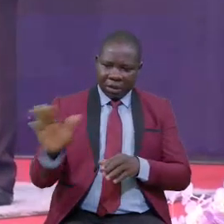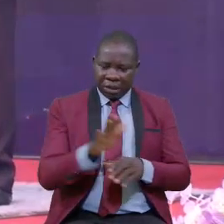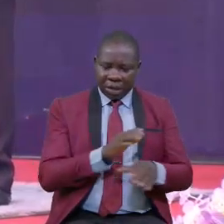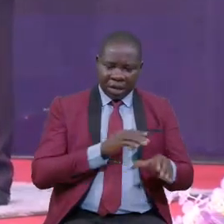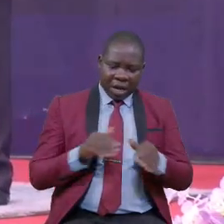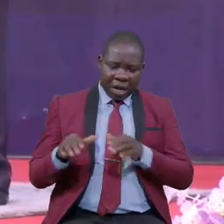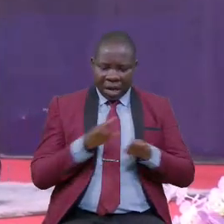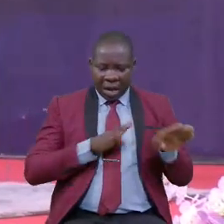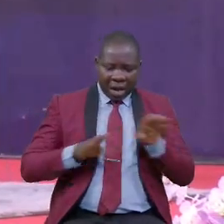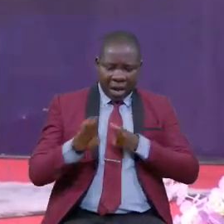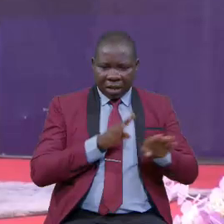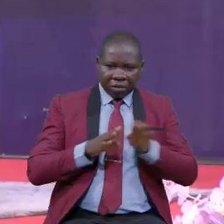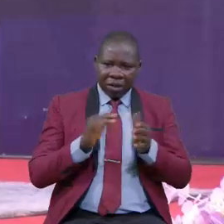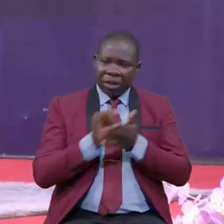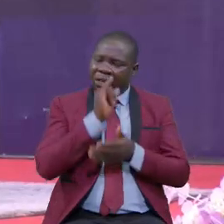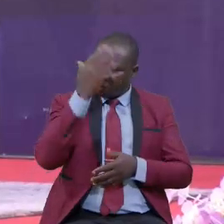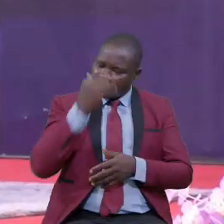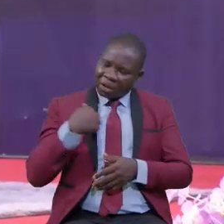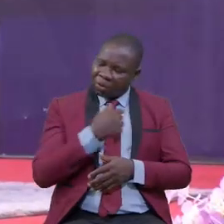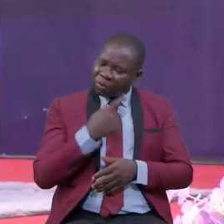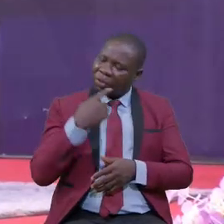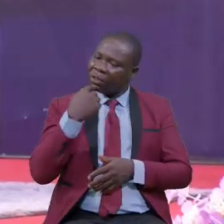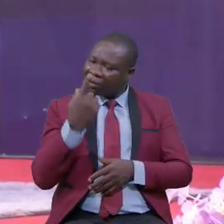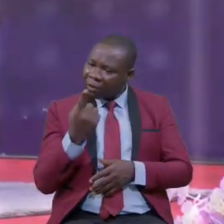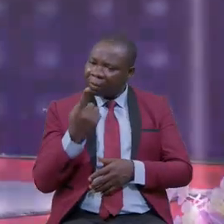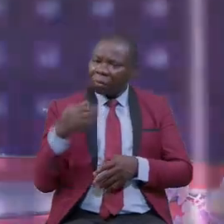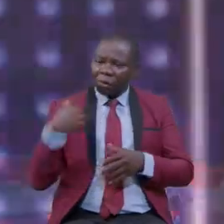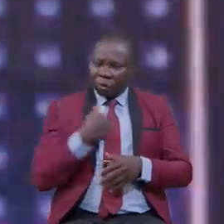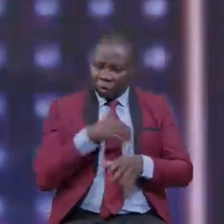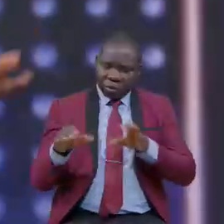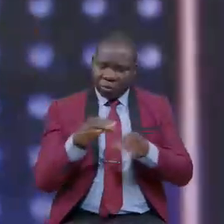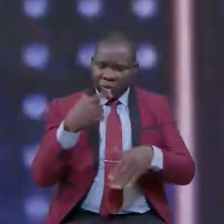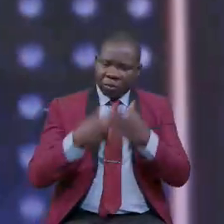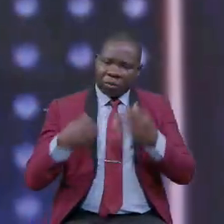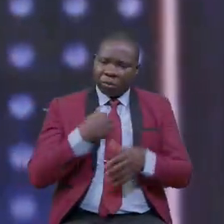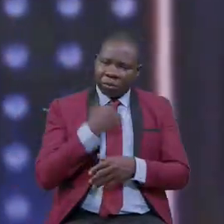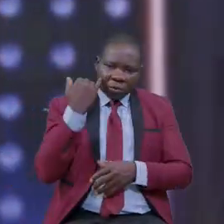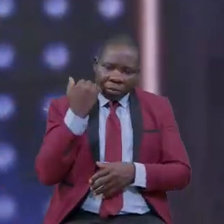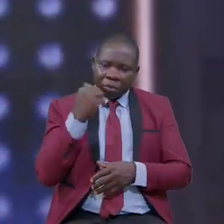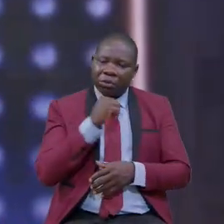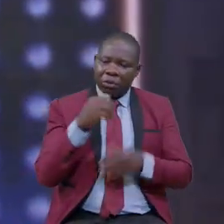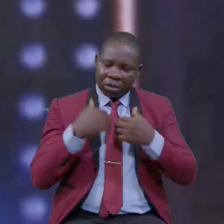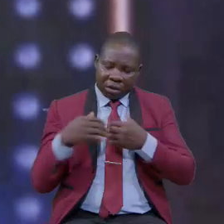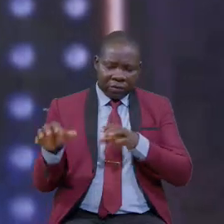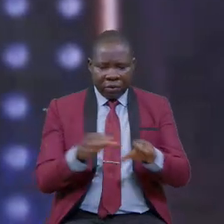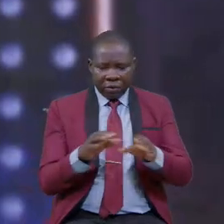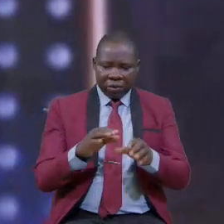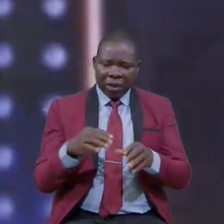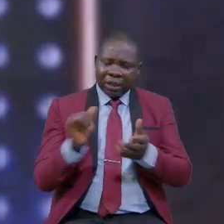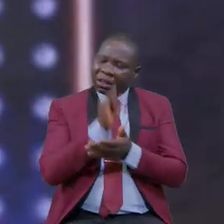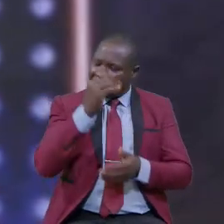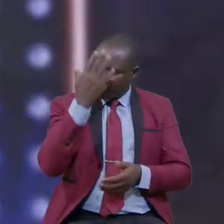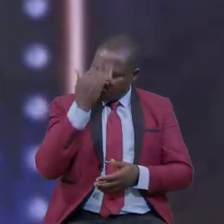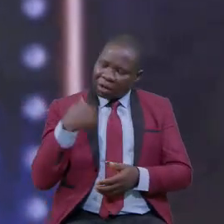shouldn't have said that's why we regret in our lives I shouldn't have said that I cannot tell a